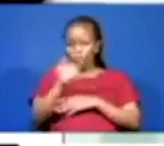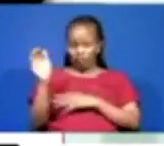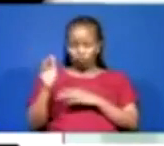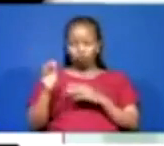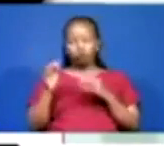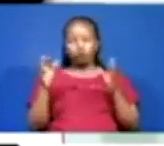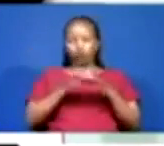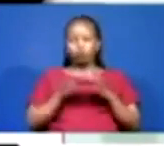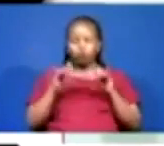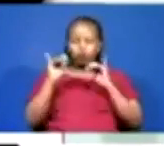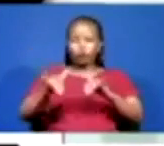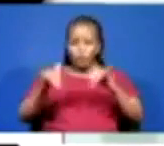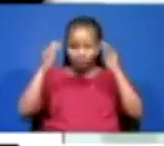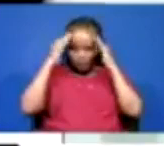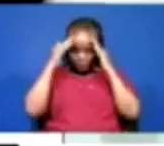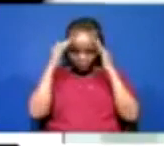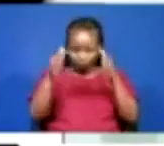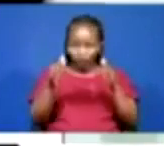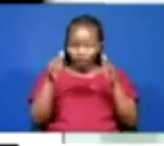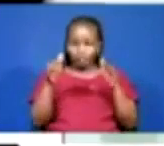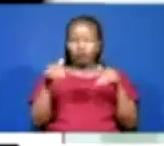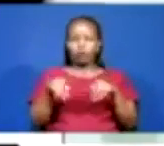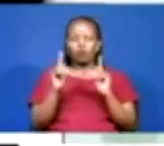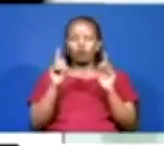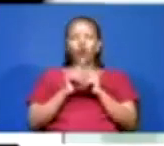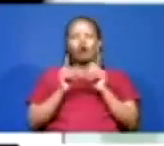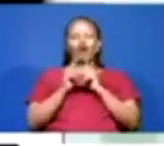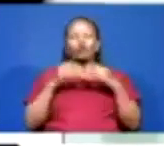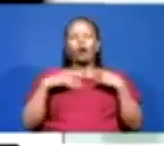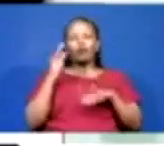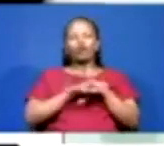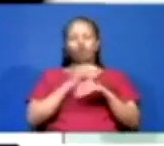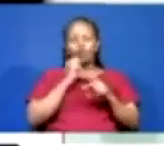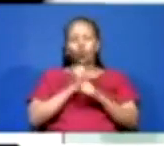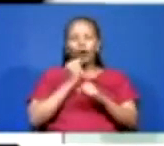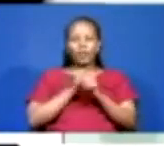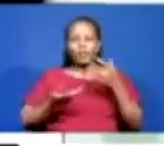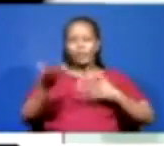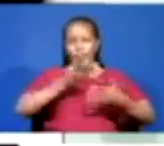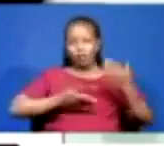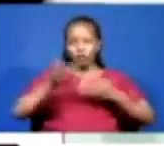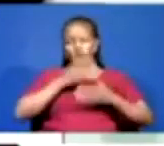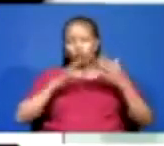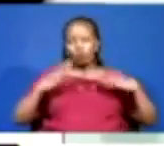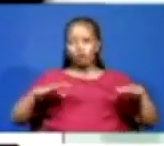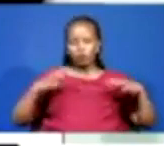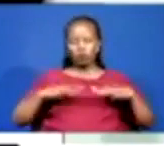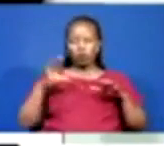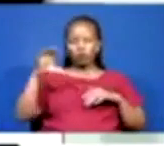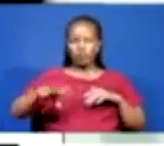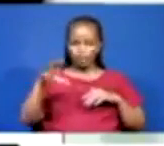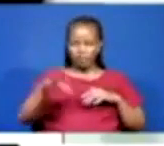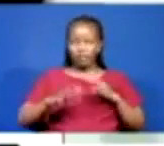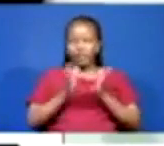disciplined amongst themselves, but further enhance good relationships with the people of DRC as well as other